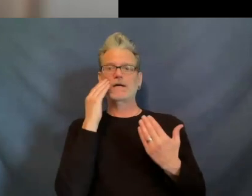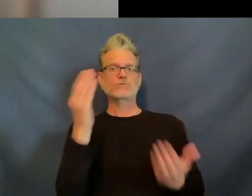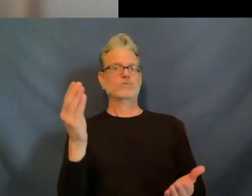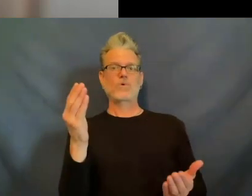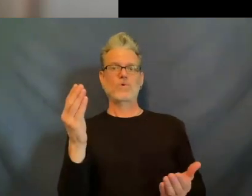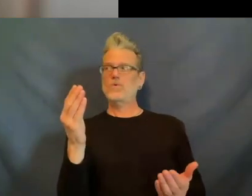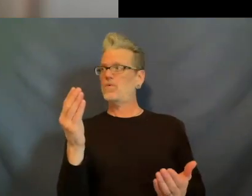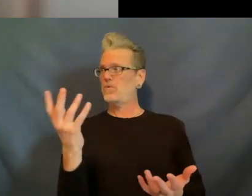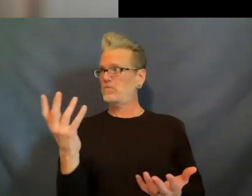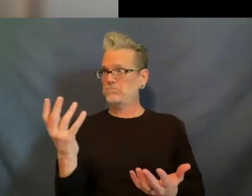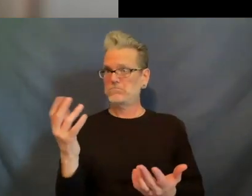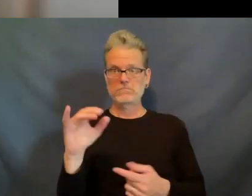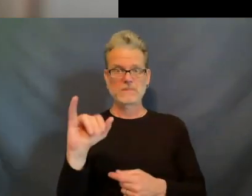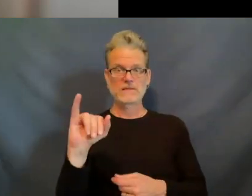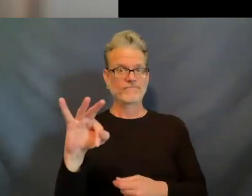ever